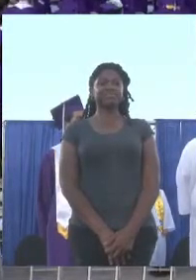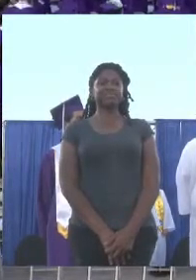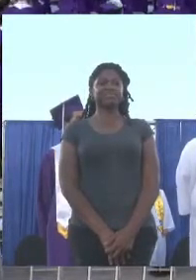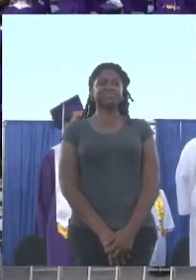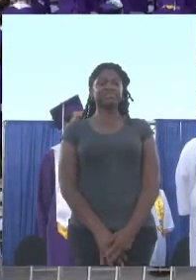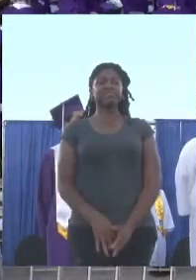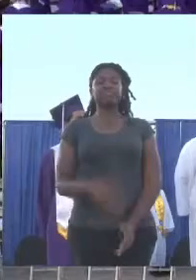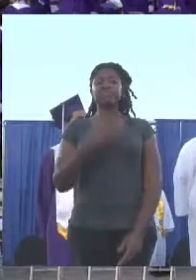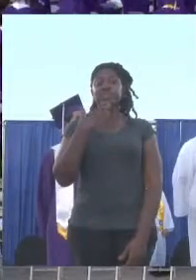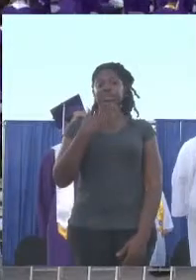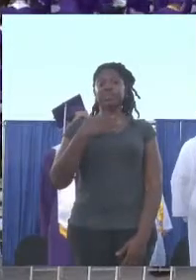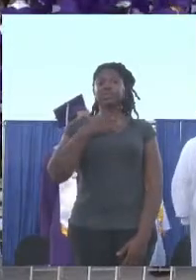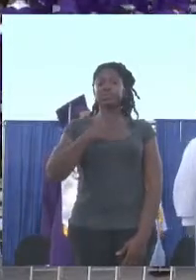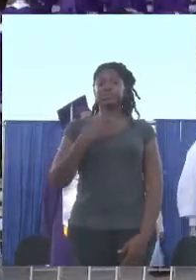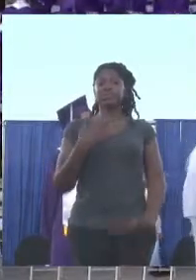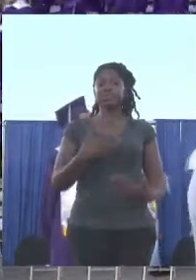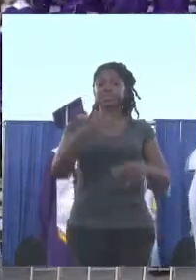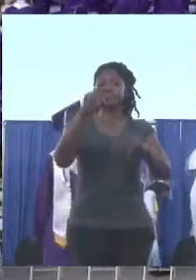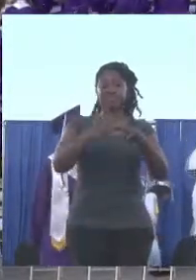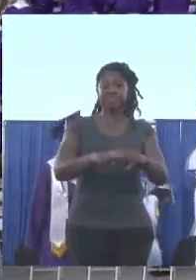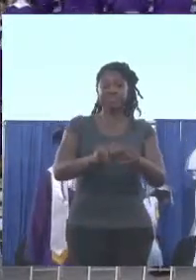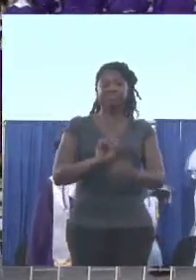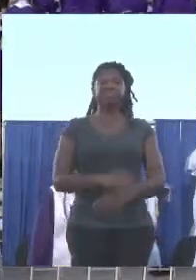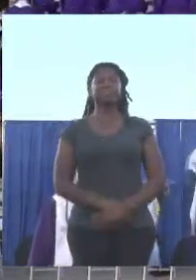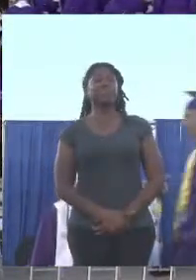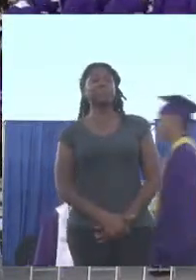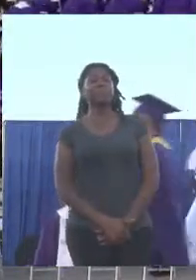Thank you. Please be seated.